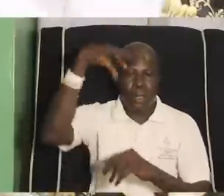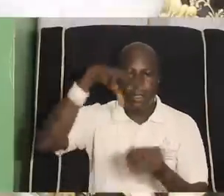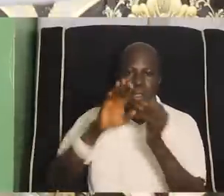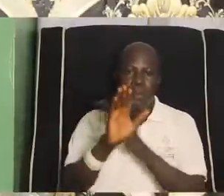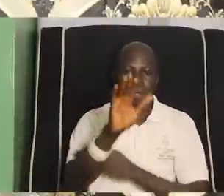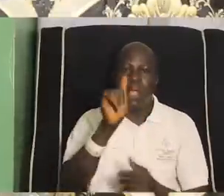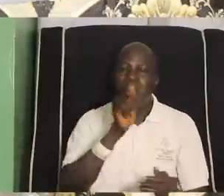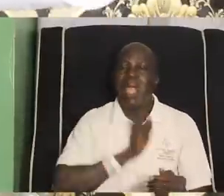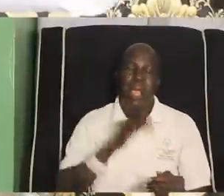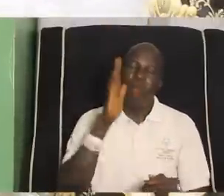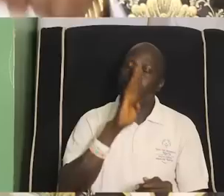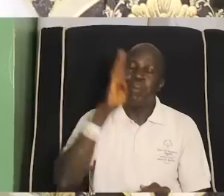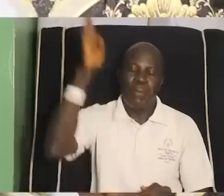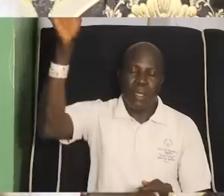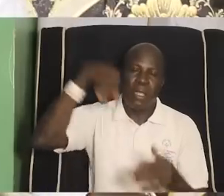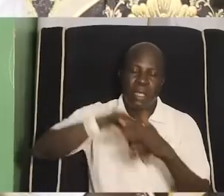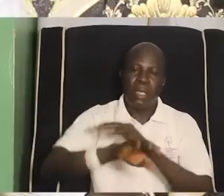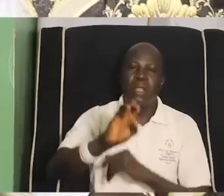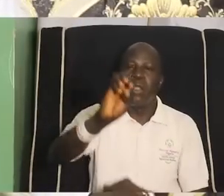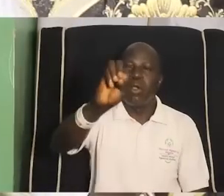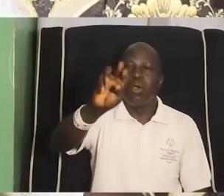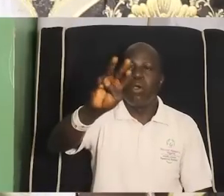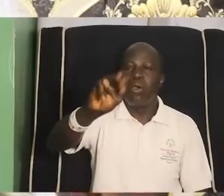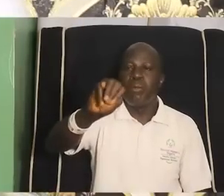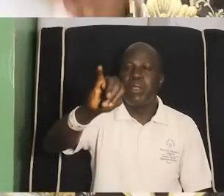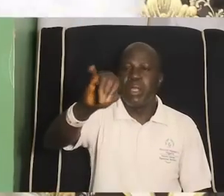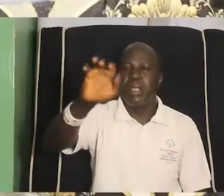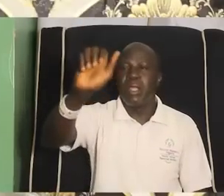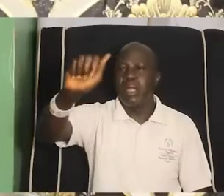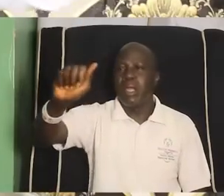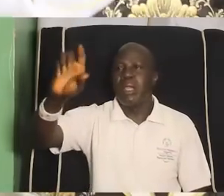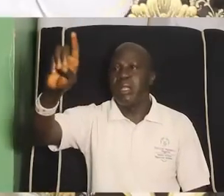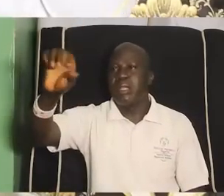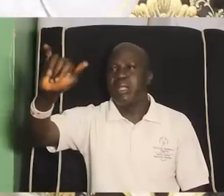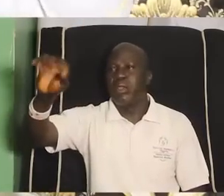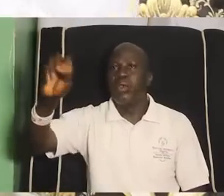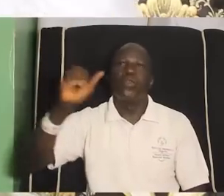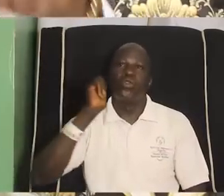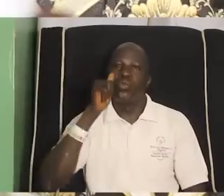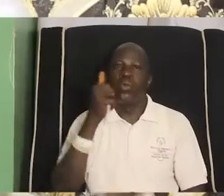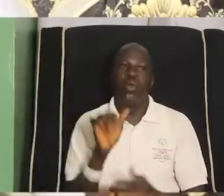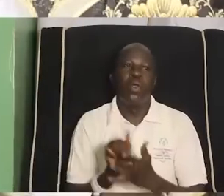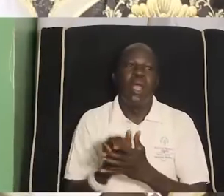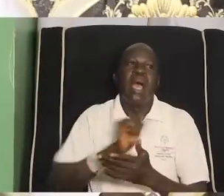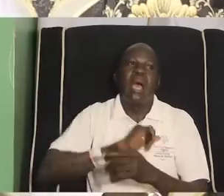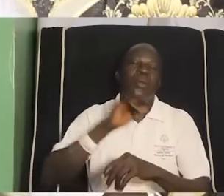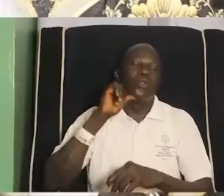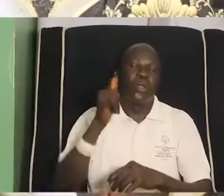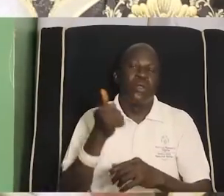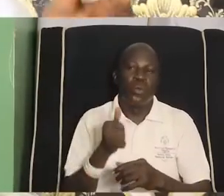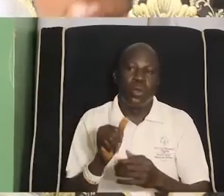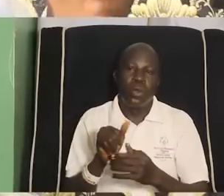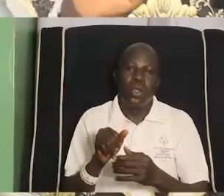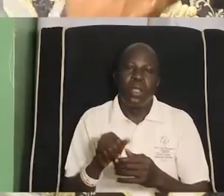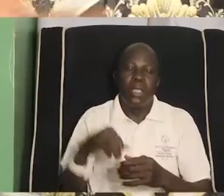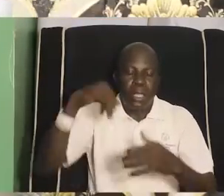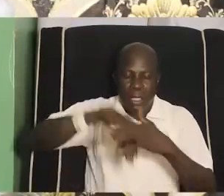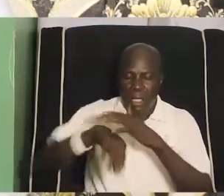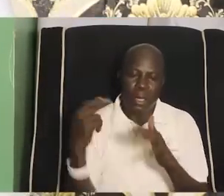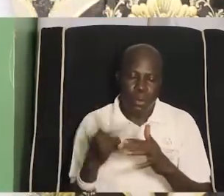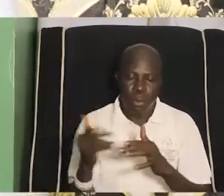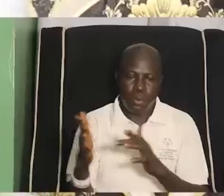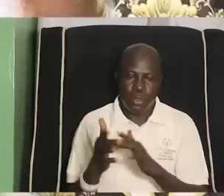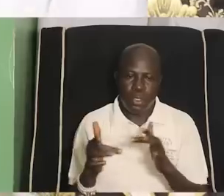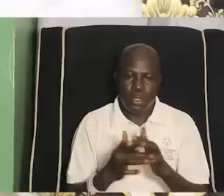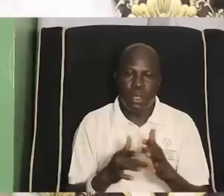wa ni omi adi oniro ile ola. I'll be in omi adi tomorrow. E ku alejo woli. Happy visitation. Ni omi adi o. Beru na lega da. In the name